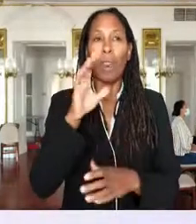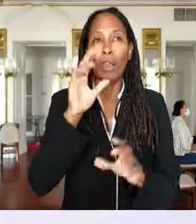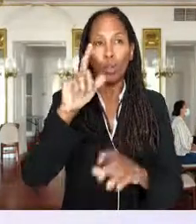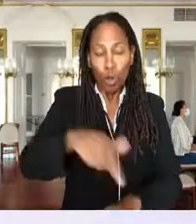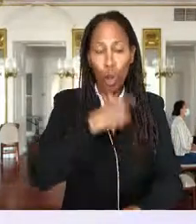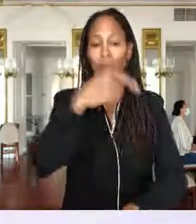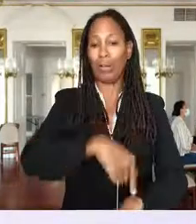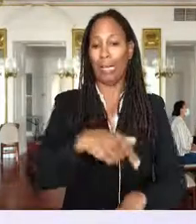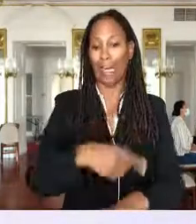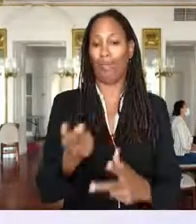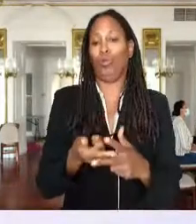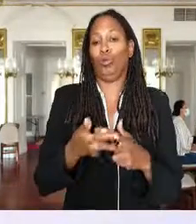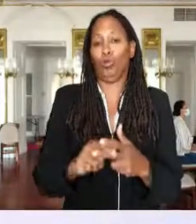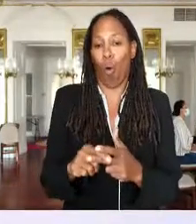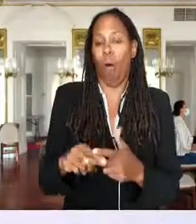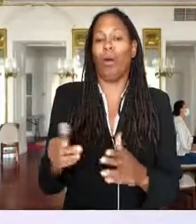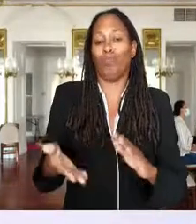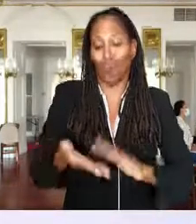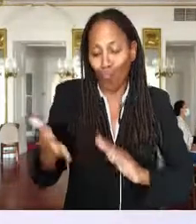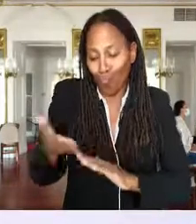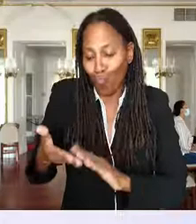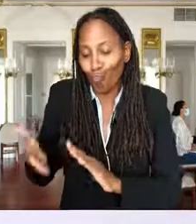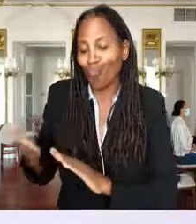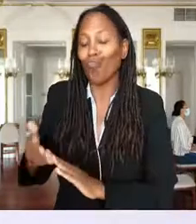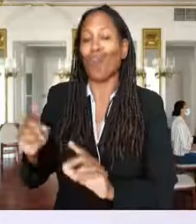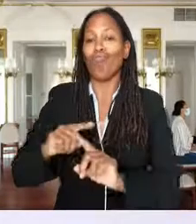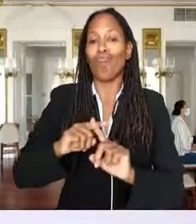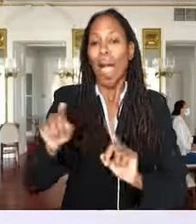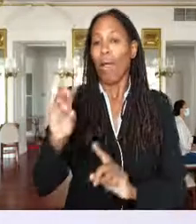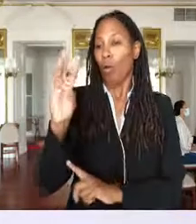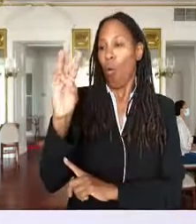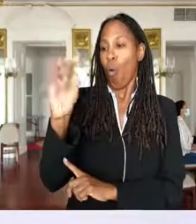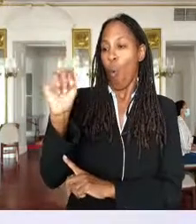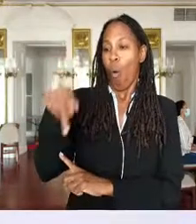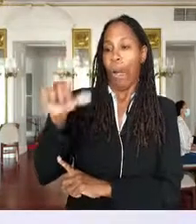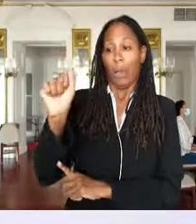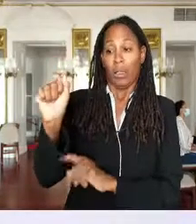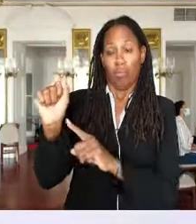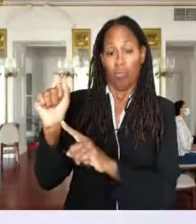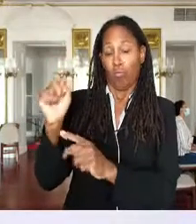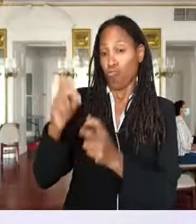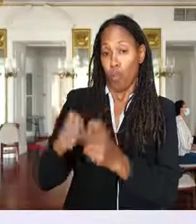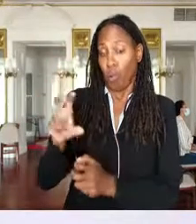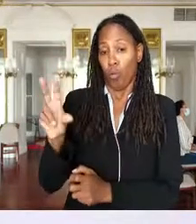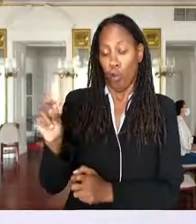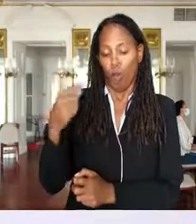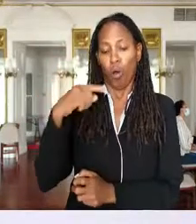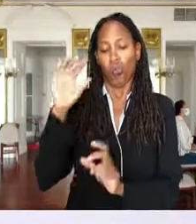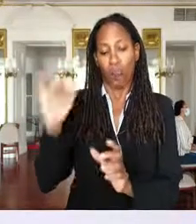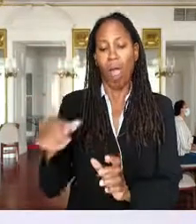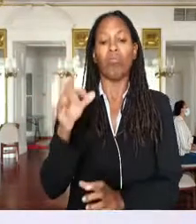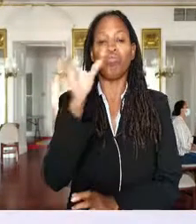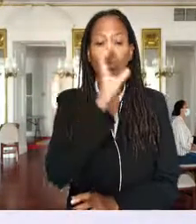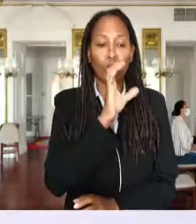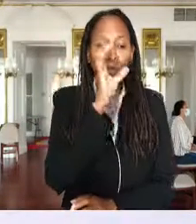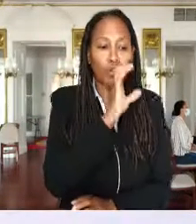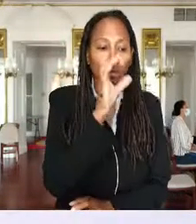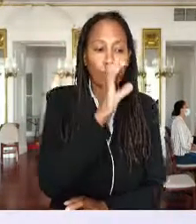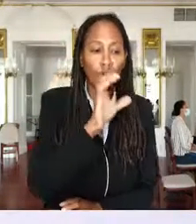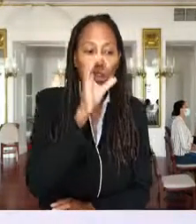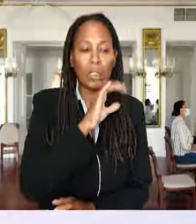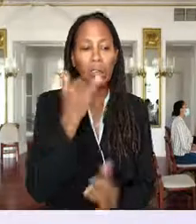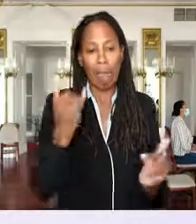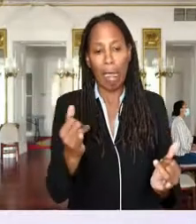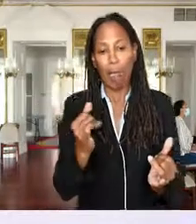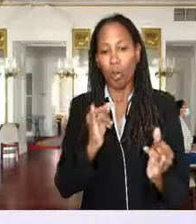WAPA's part, but just that's how long it takes to put in. They're still looking. They have a search. I think they're down to interviews